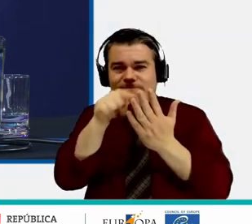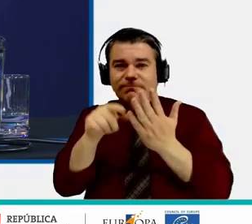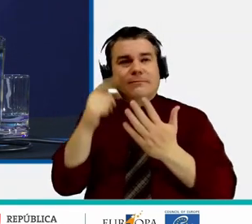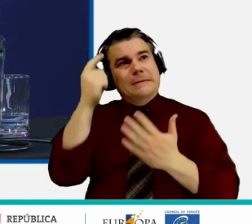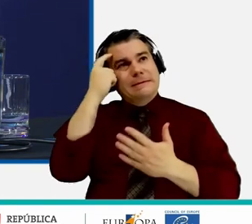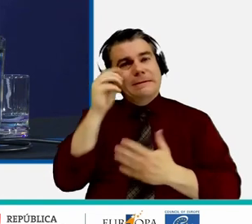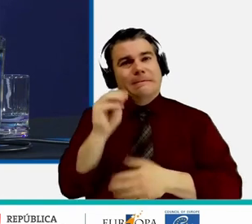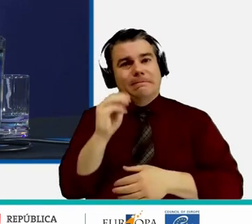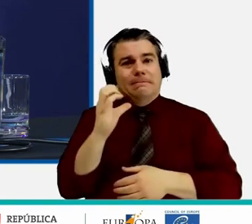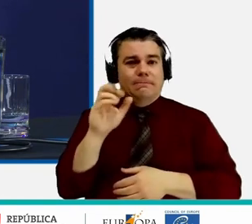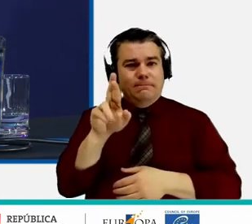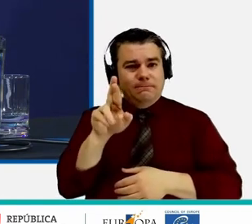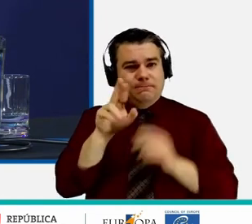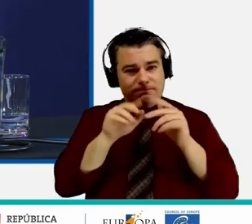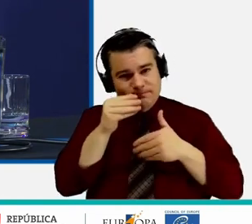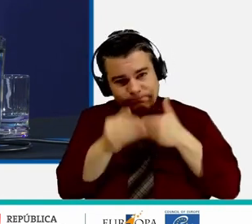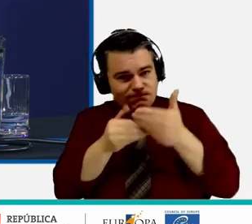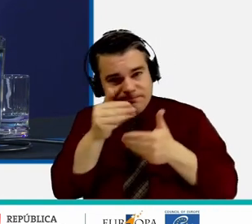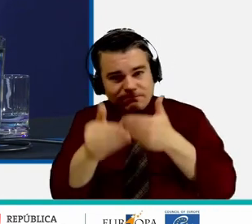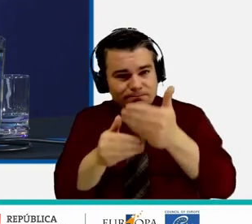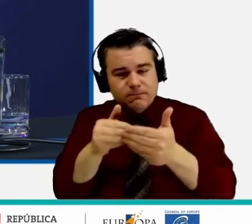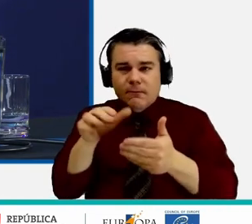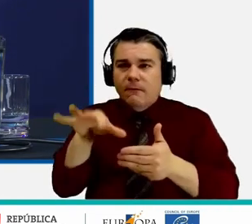journey, we will find new ways